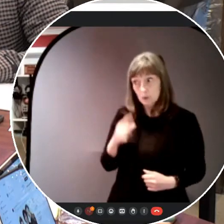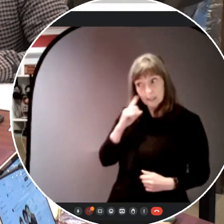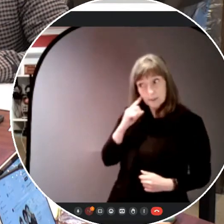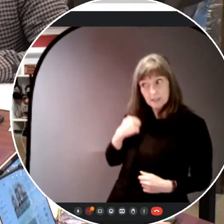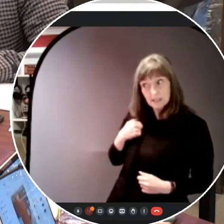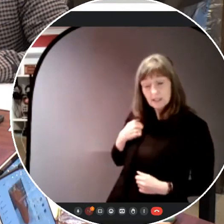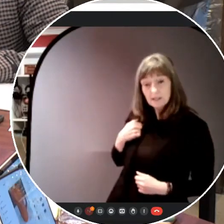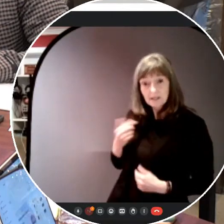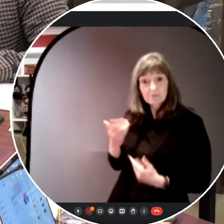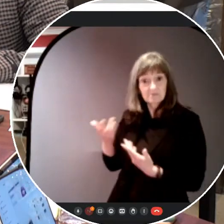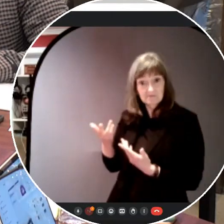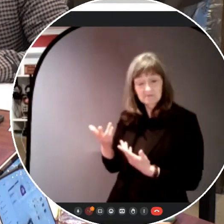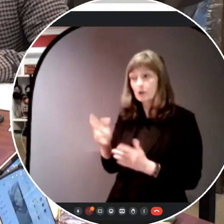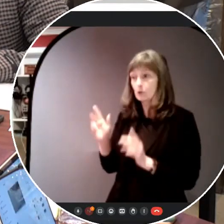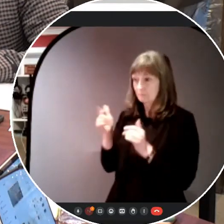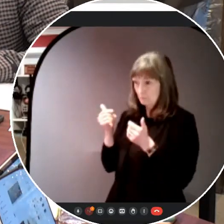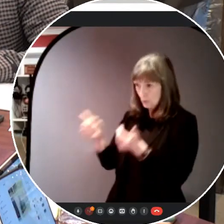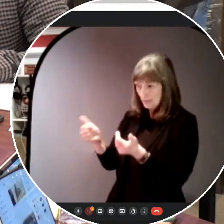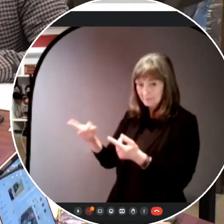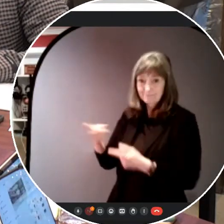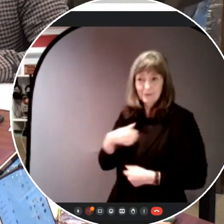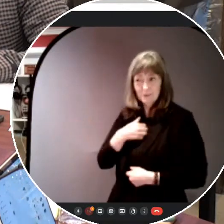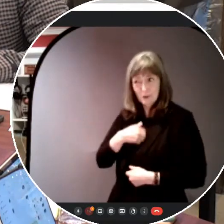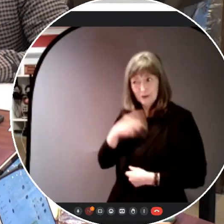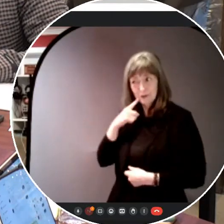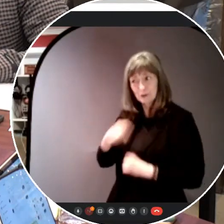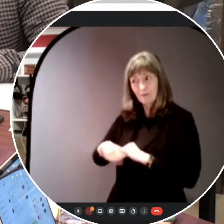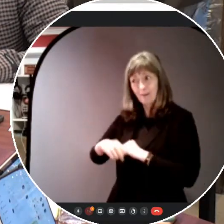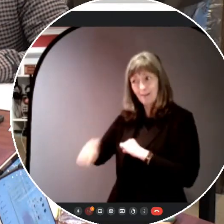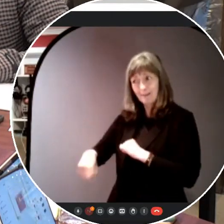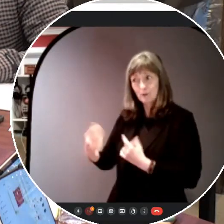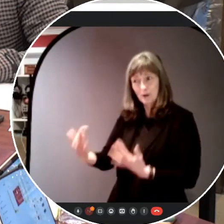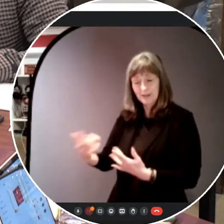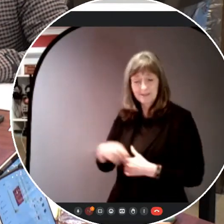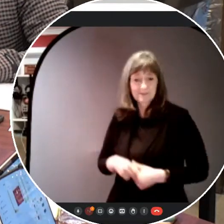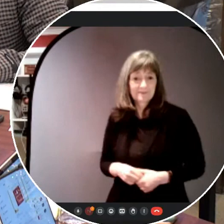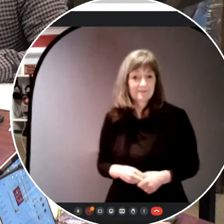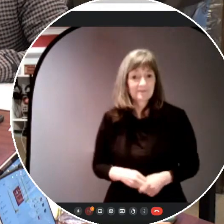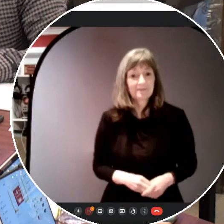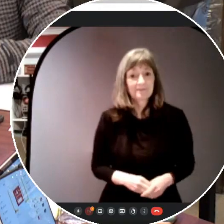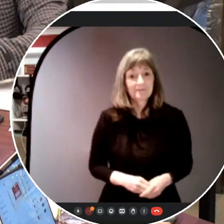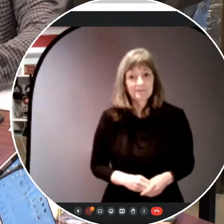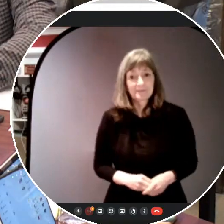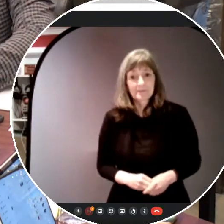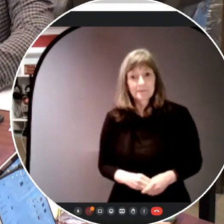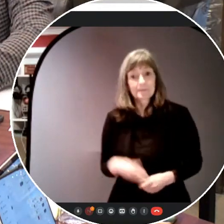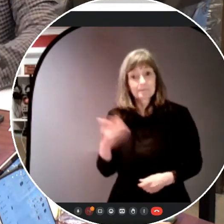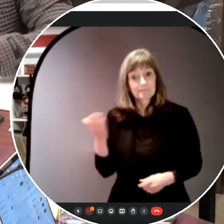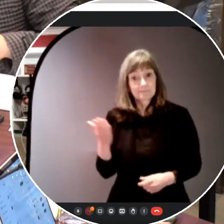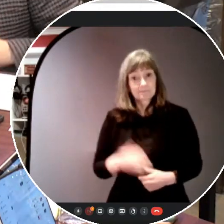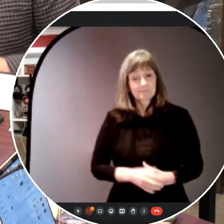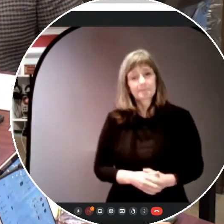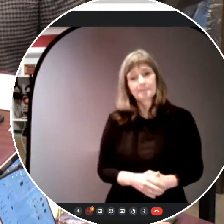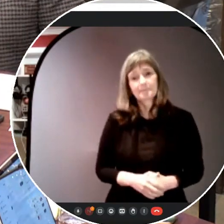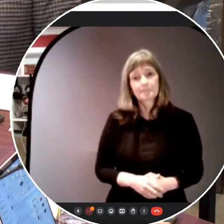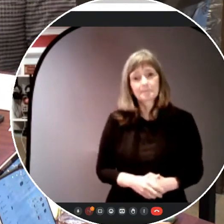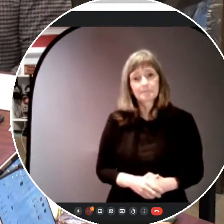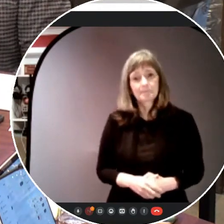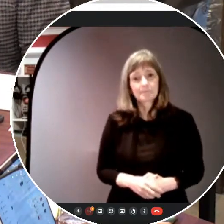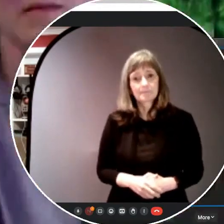on now and do your presentation, and we apologize for any inconvenience or the time that you've waited, and take it away.